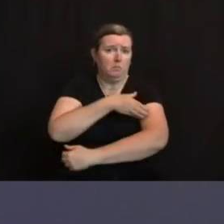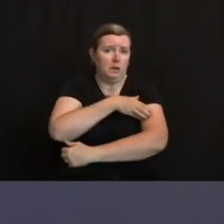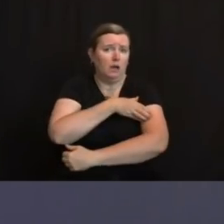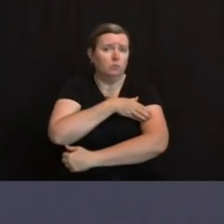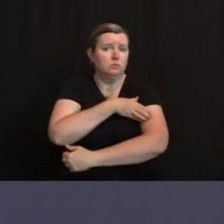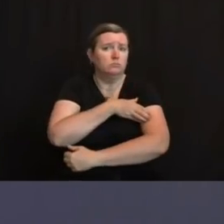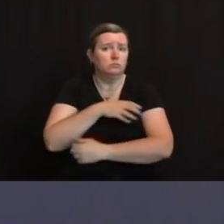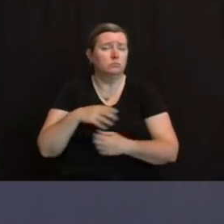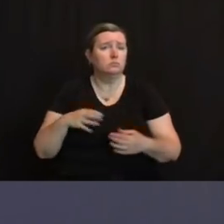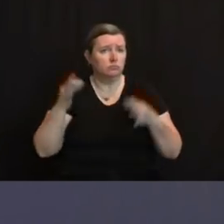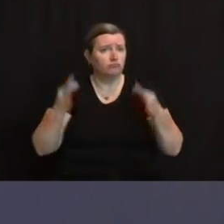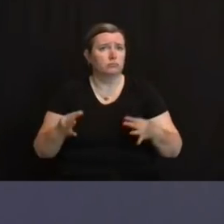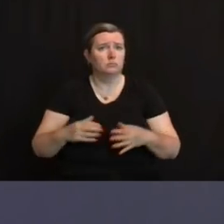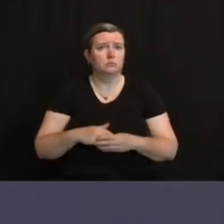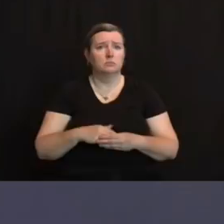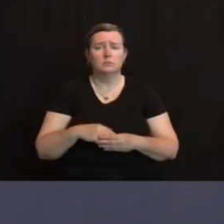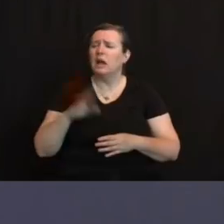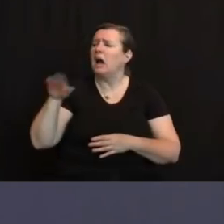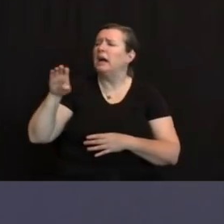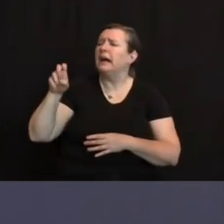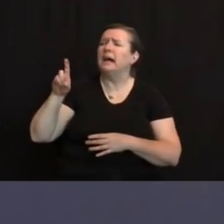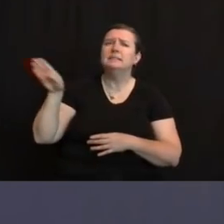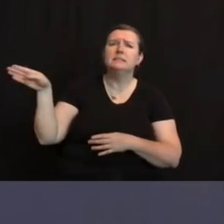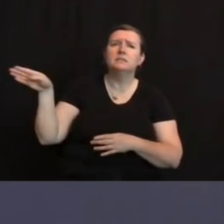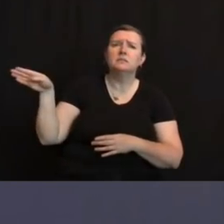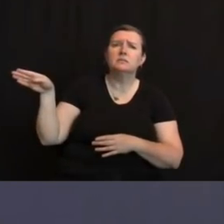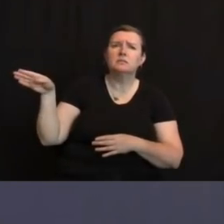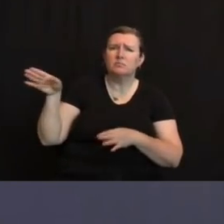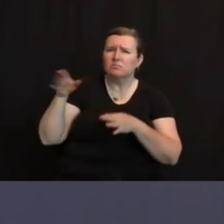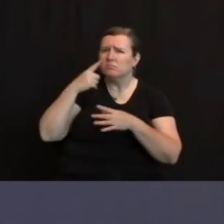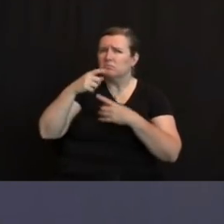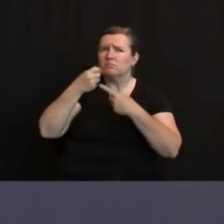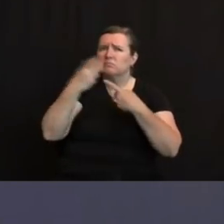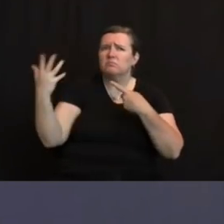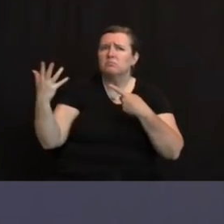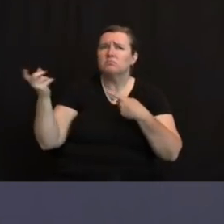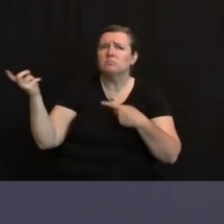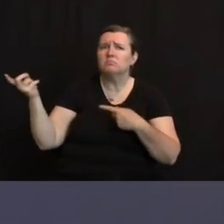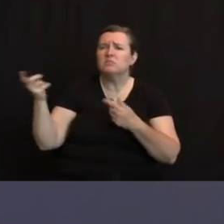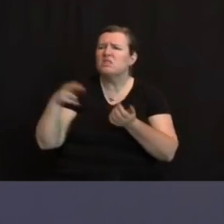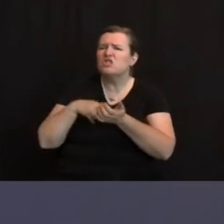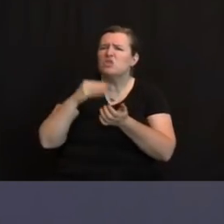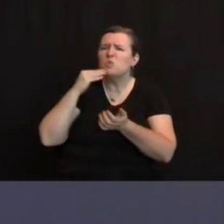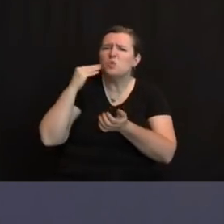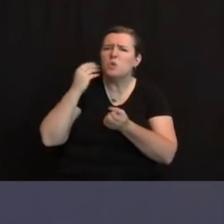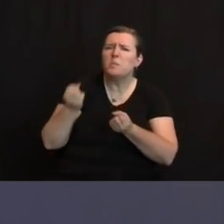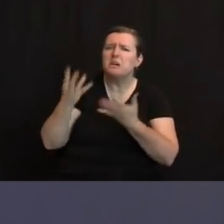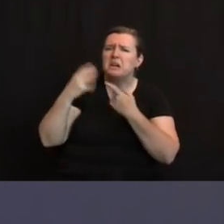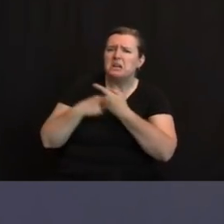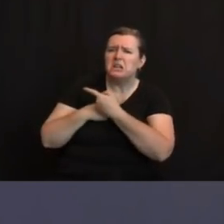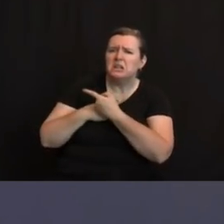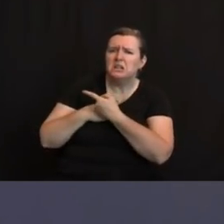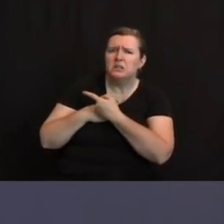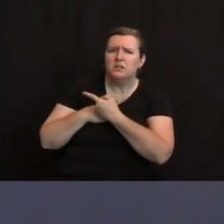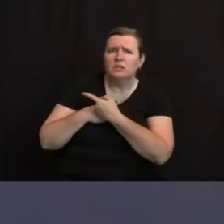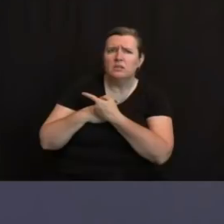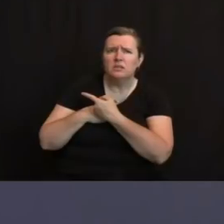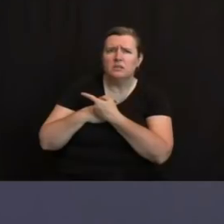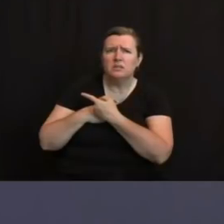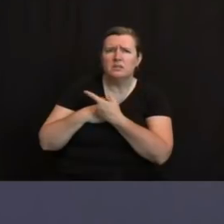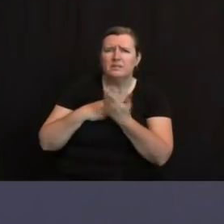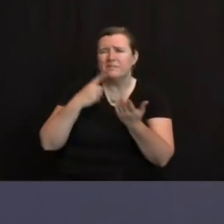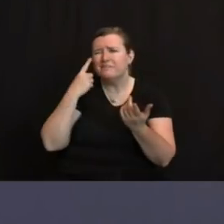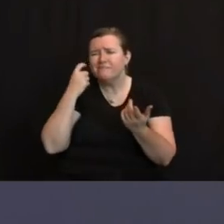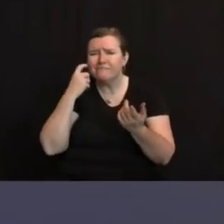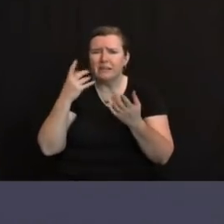Ed, did you actually give a number in long-term care? I know you said that it was an example of a community that that you